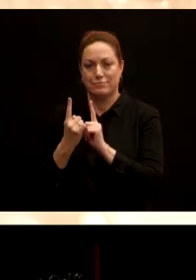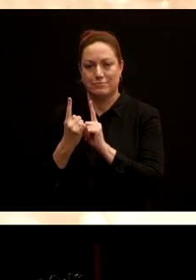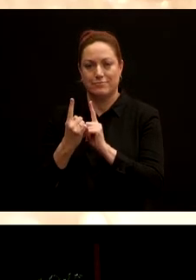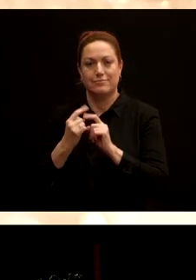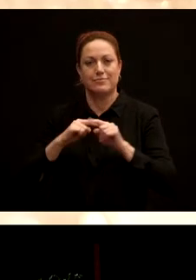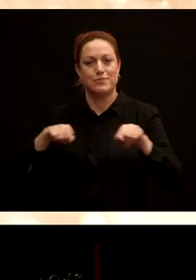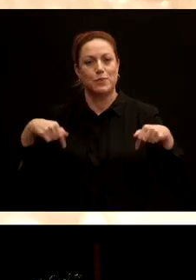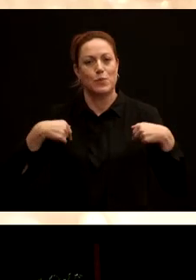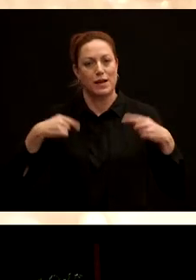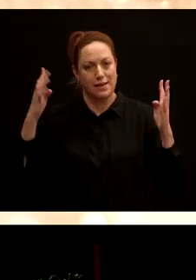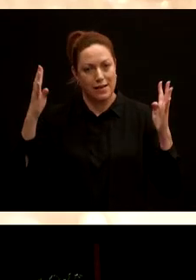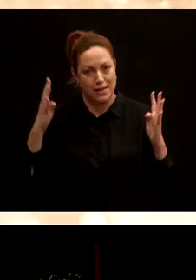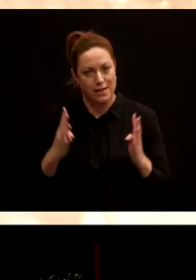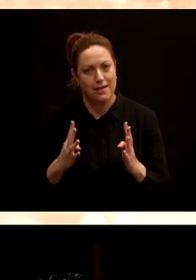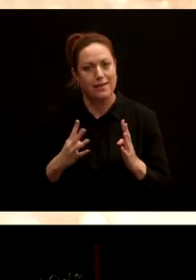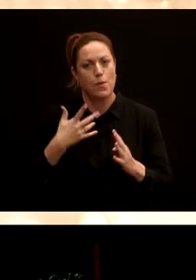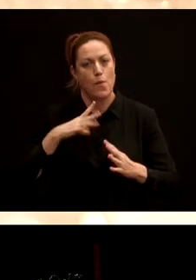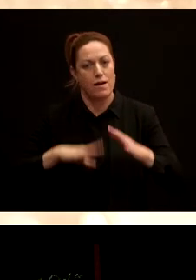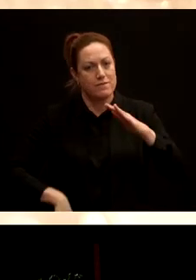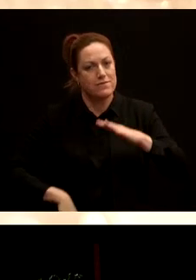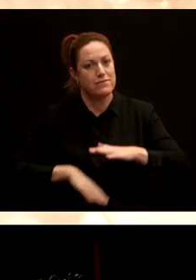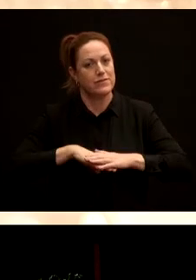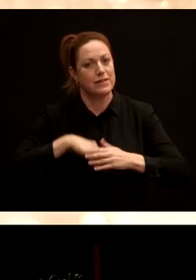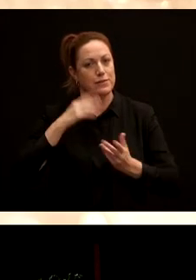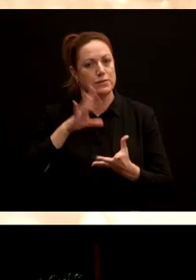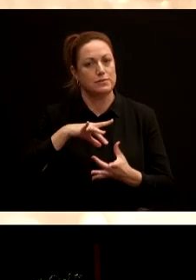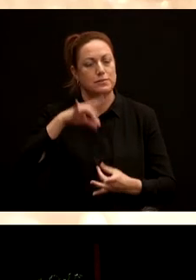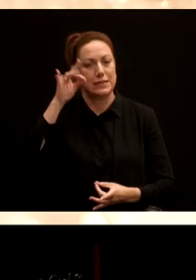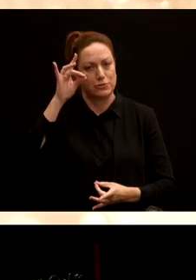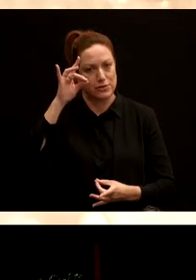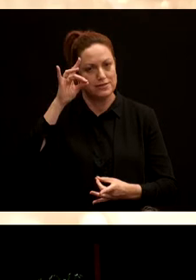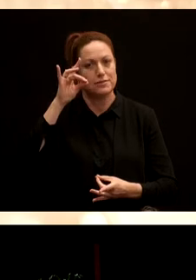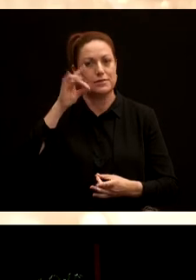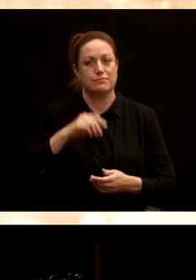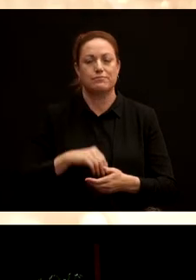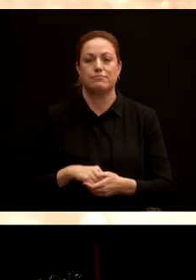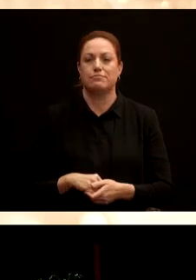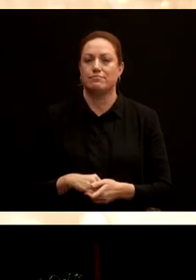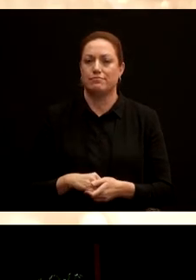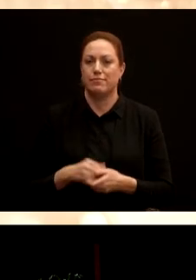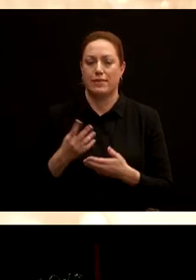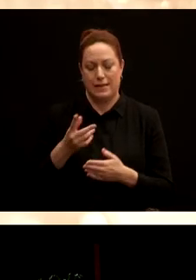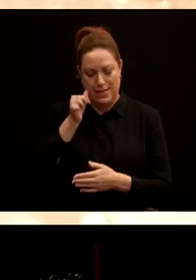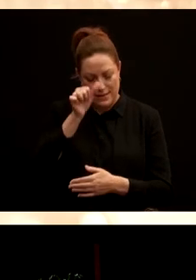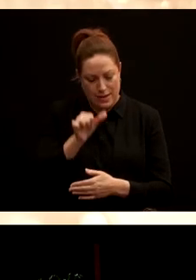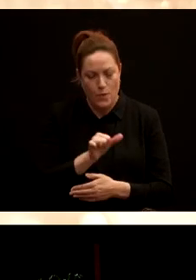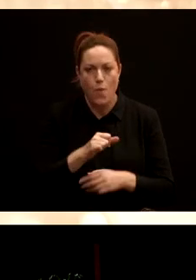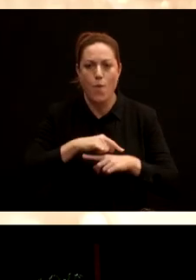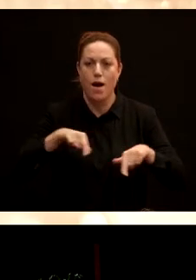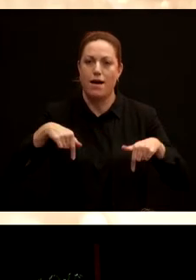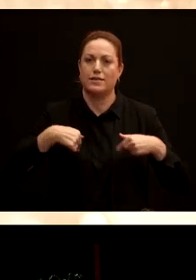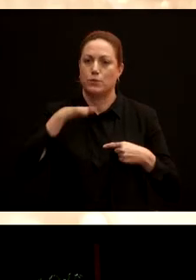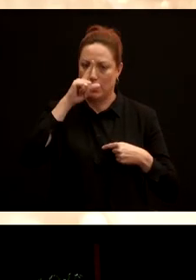We gather to be filled with the Spirit, who anoints us so we can go.